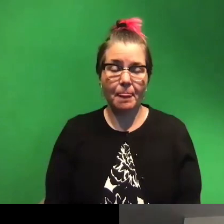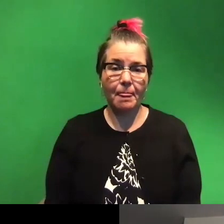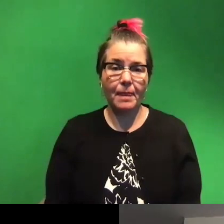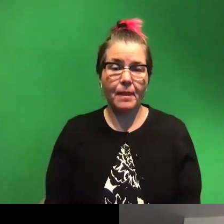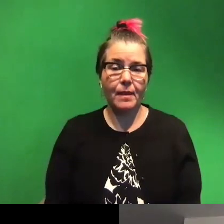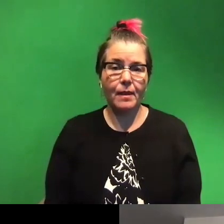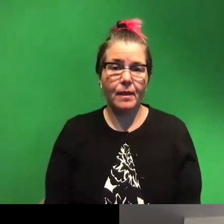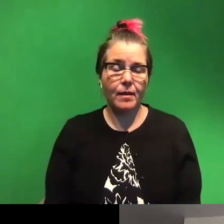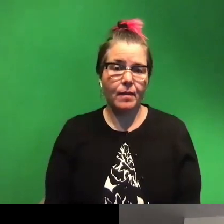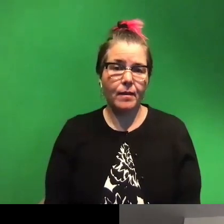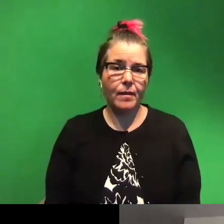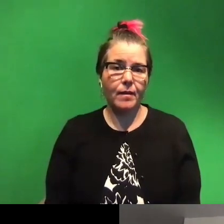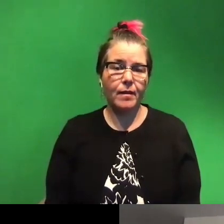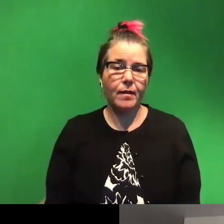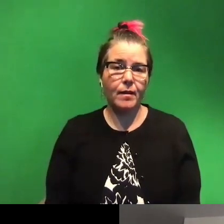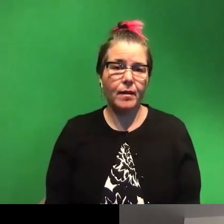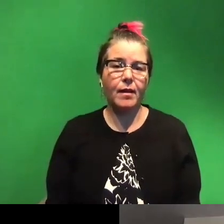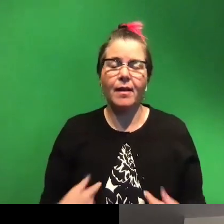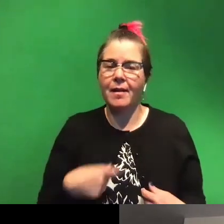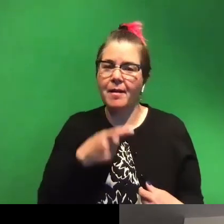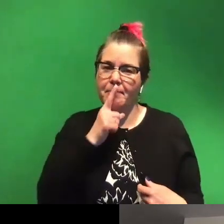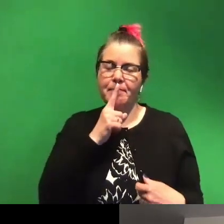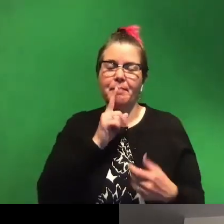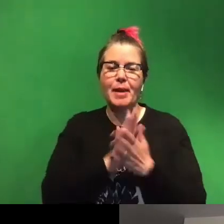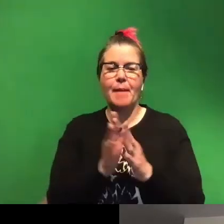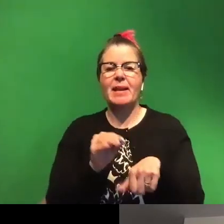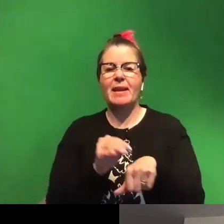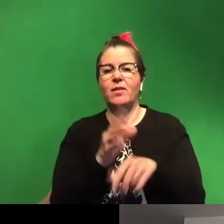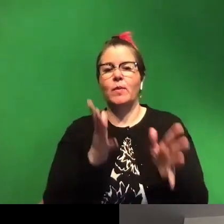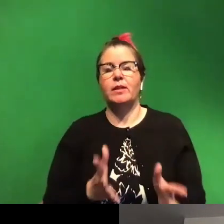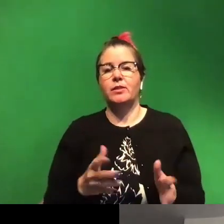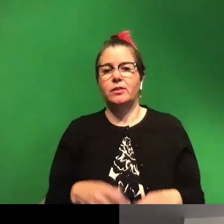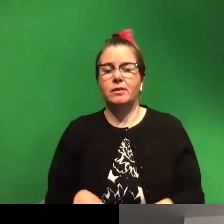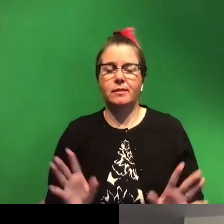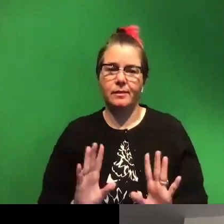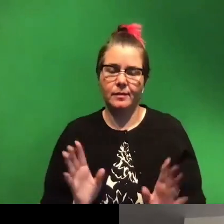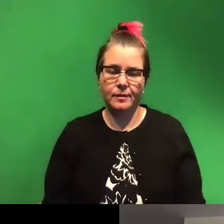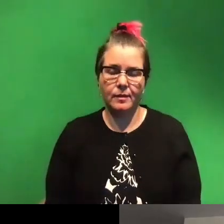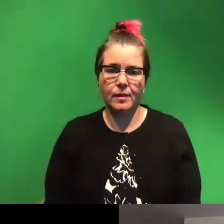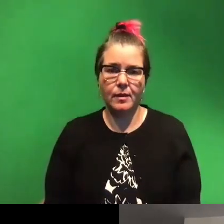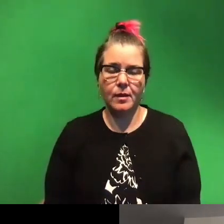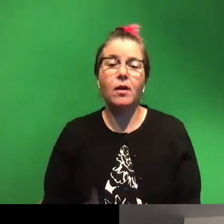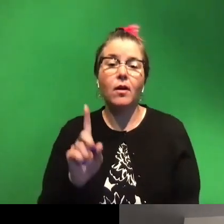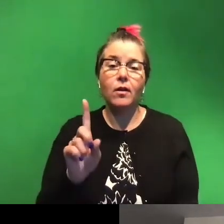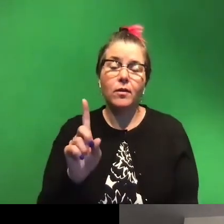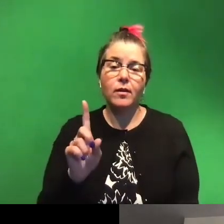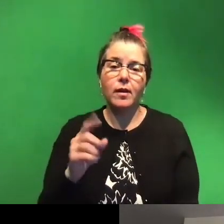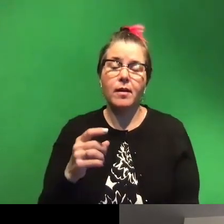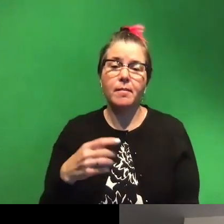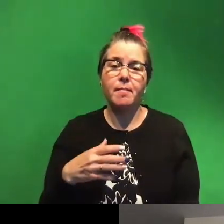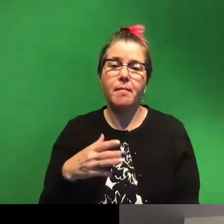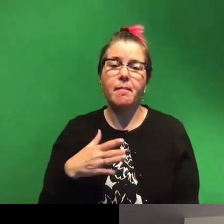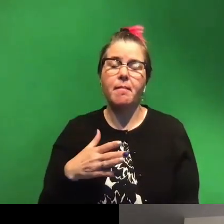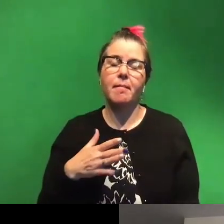I'm not trying to become an influencer. So. Oh, we do have my native language is